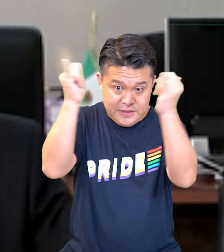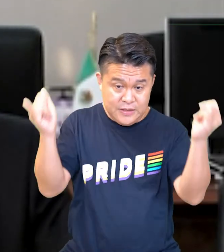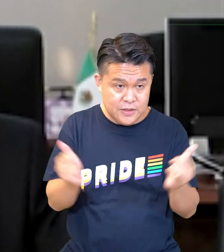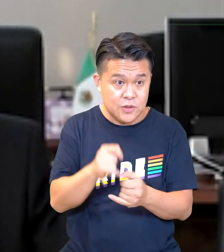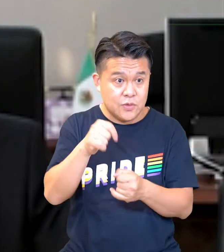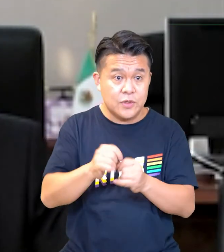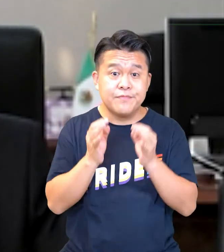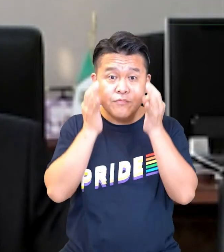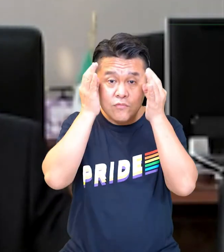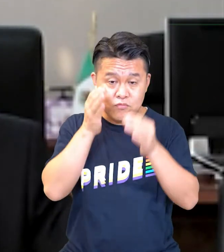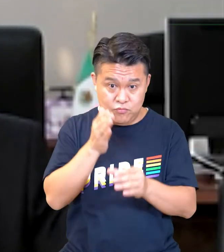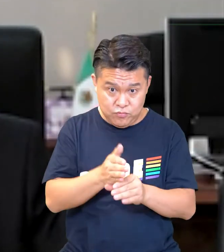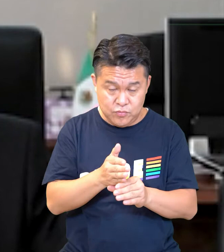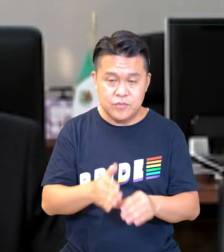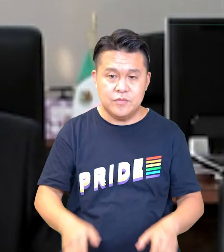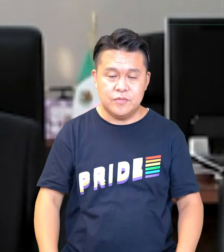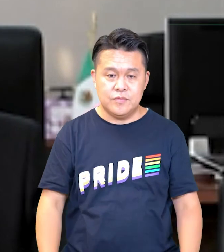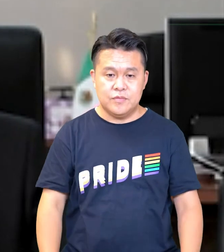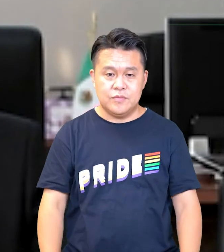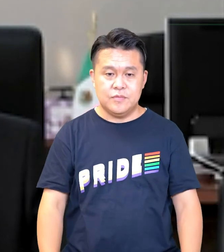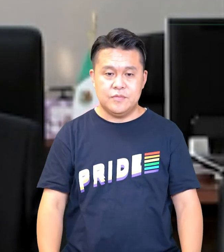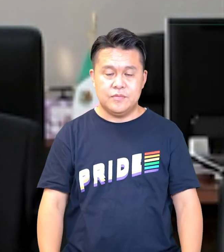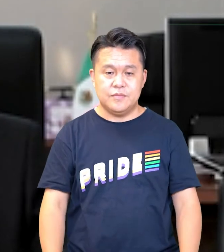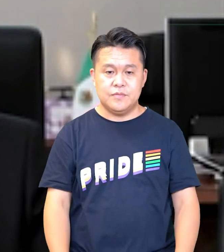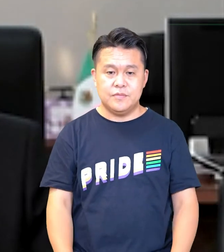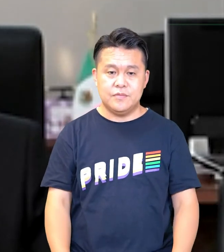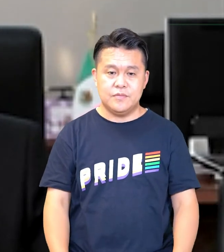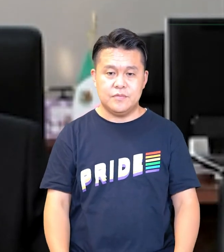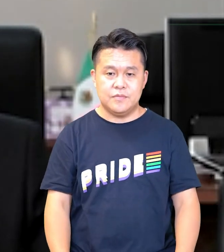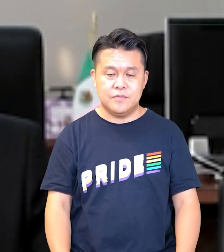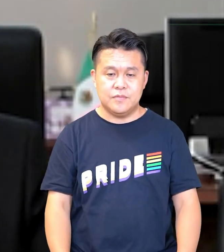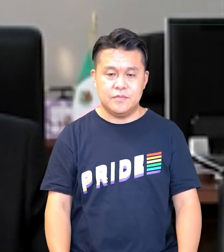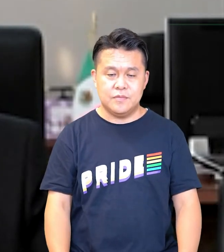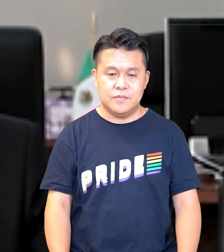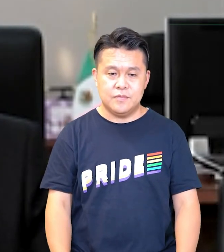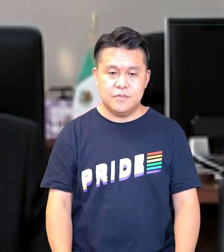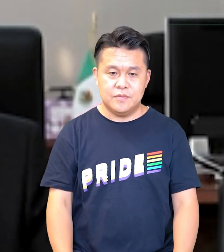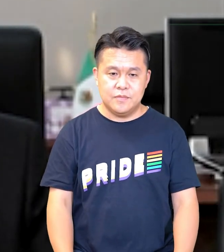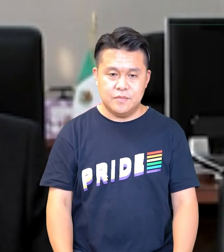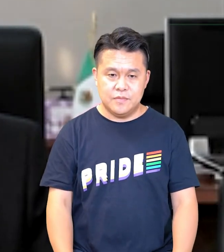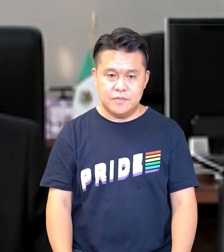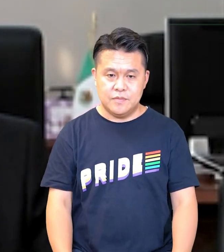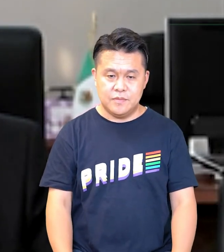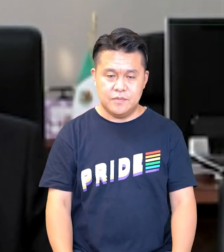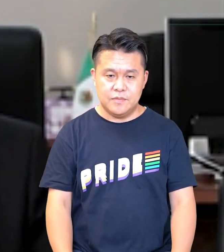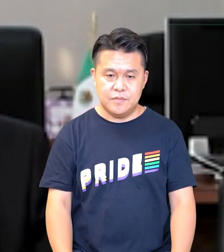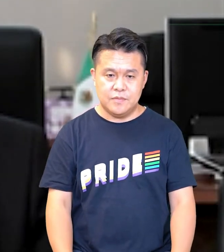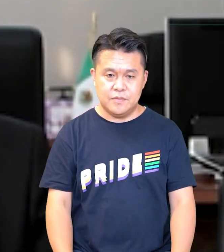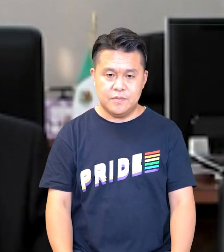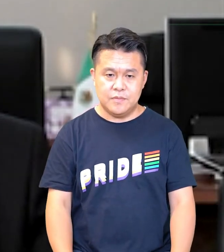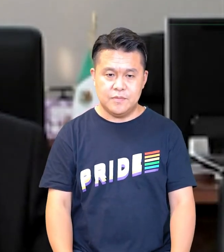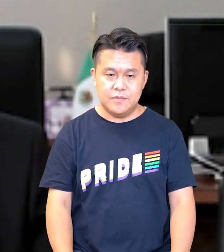approach where all people can exercise their rights fully.